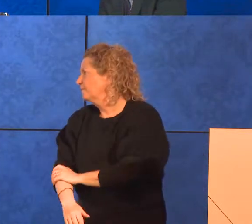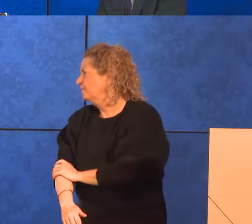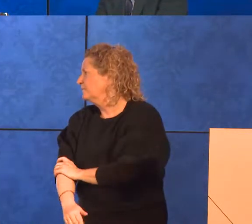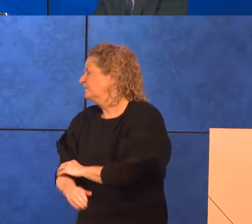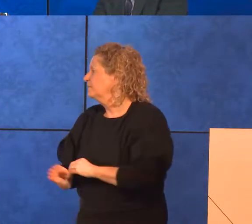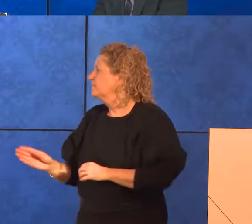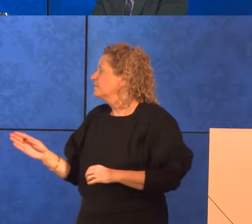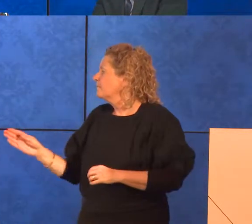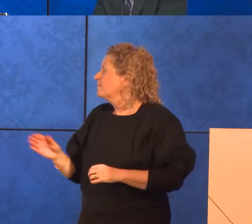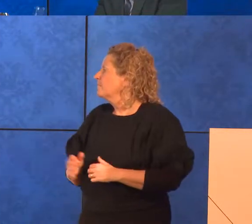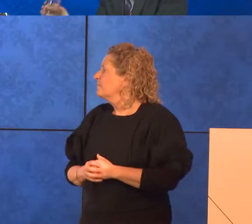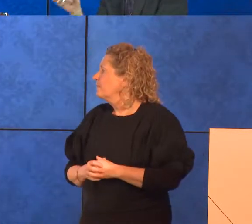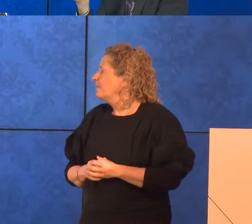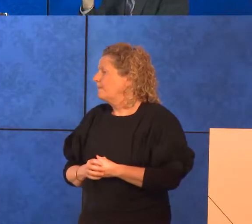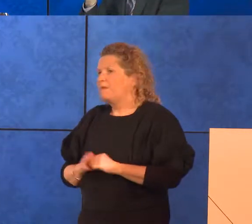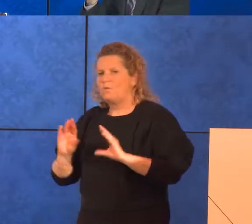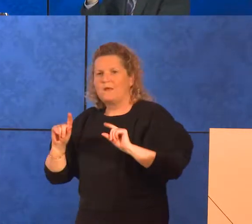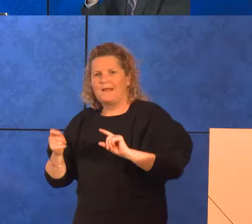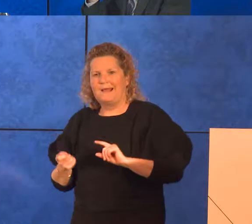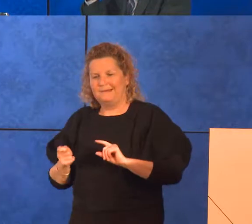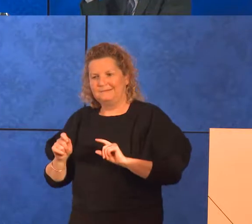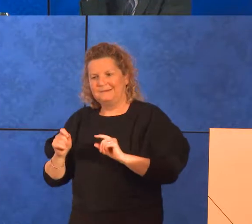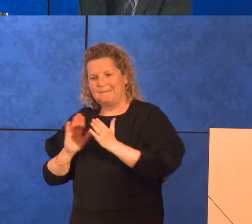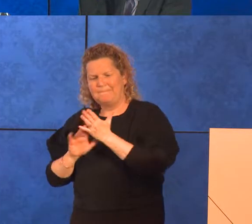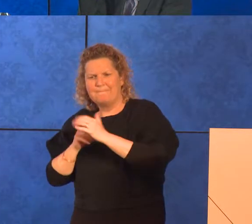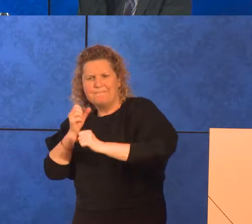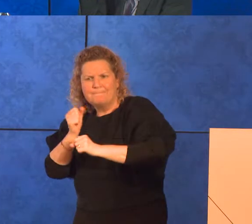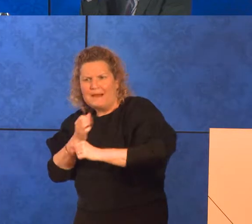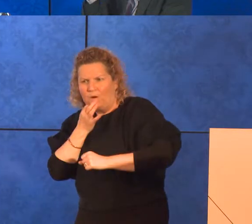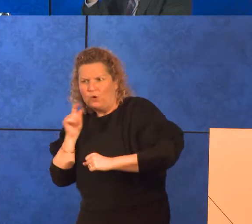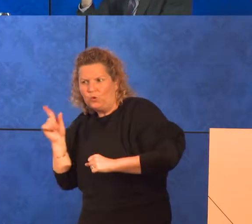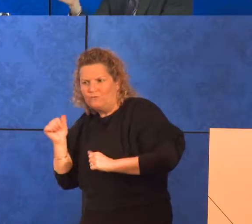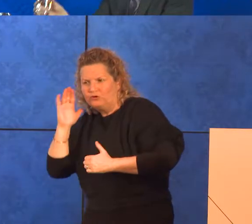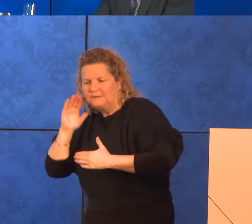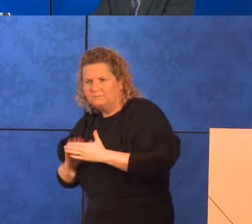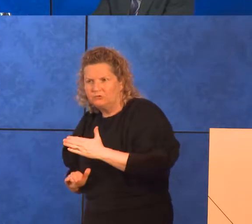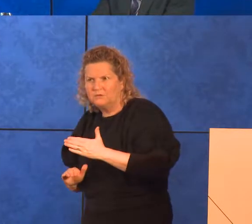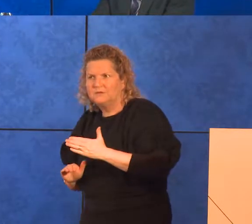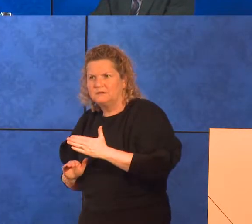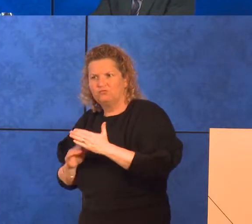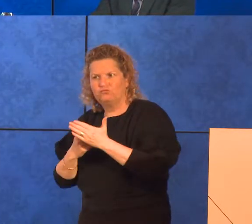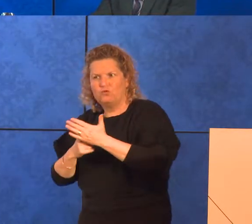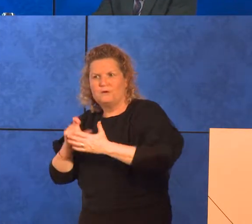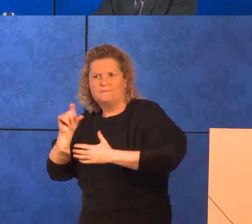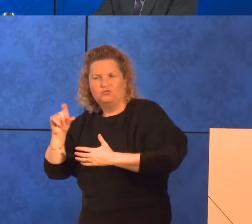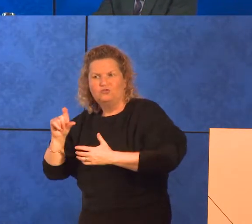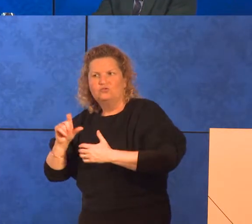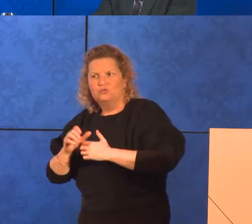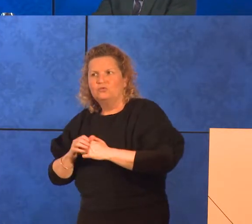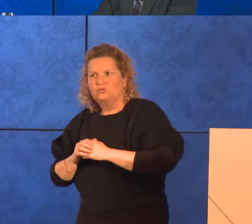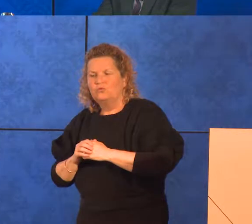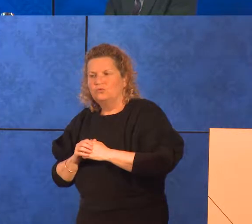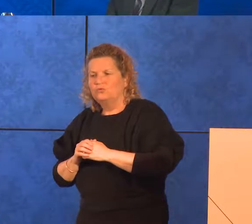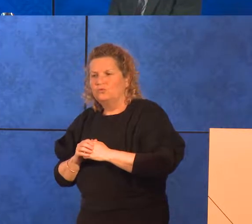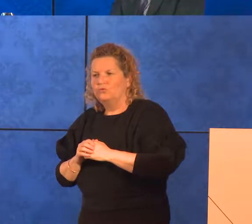Okay. I might move to Meg next, because you've also experienced a Royal Commission that's, as